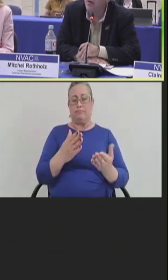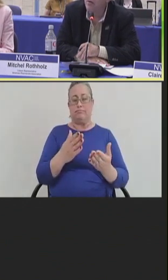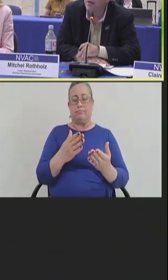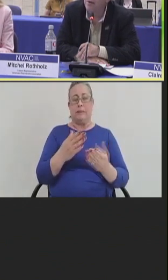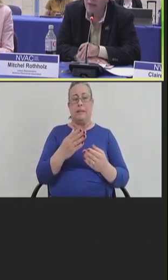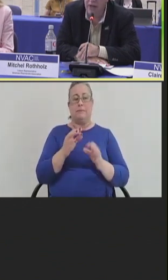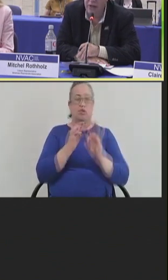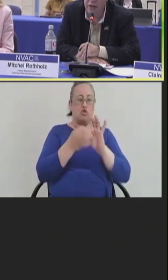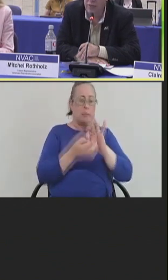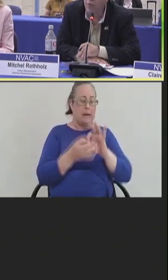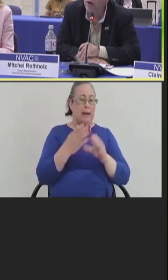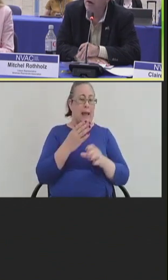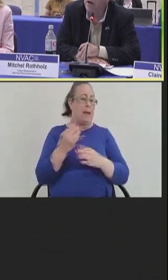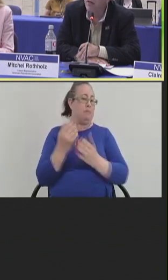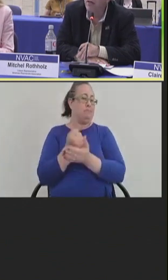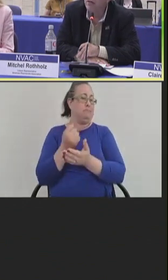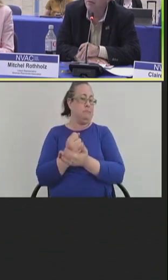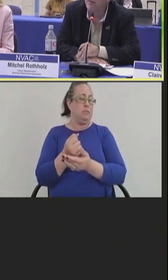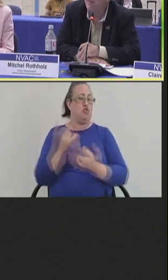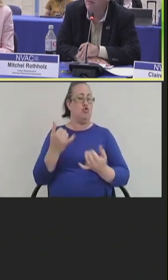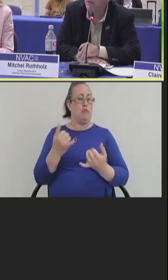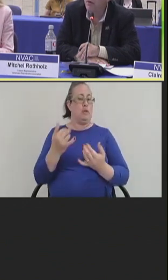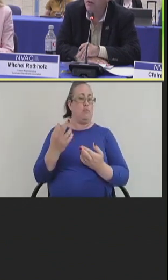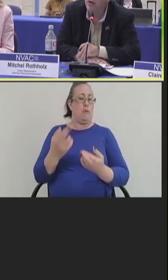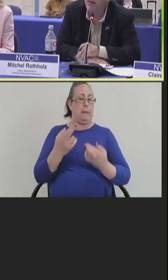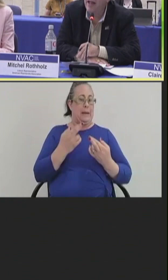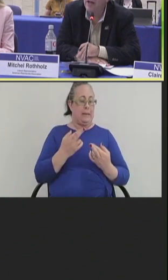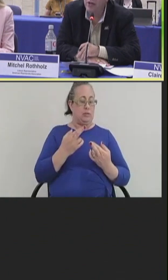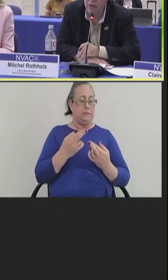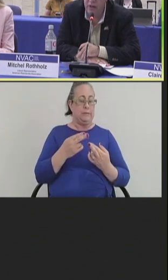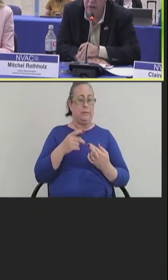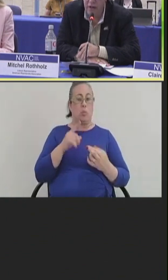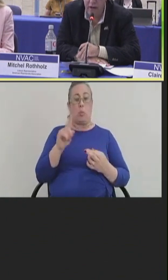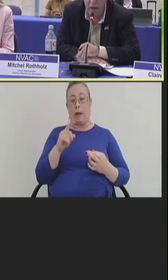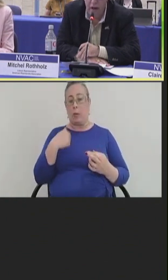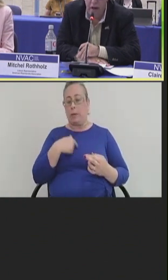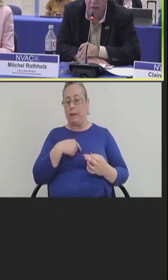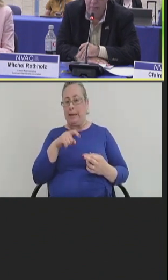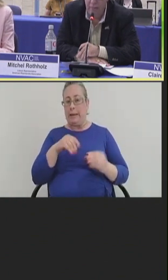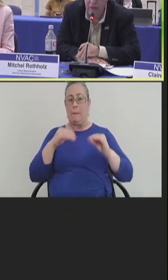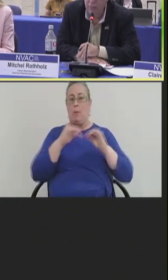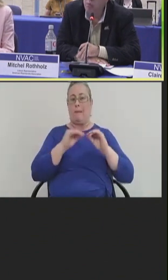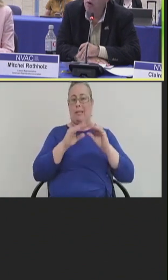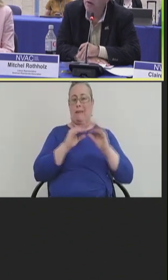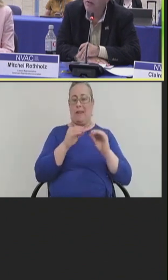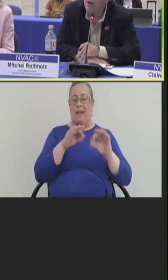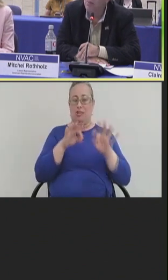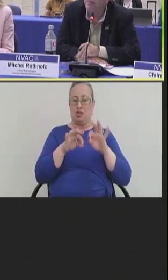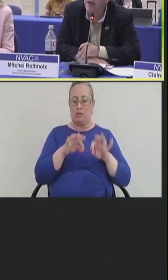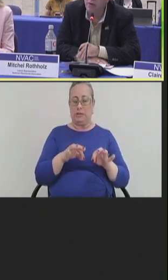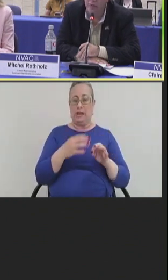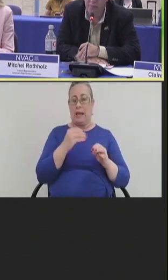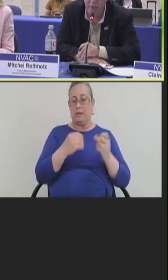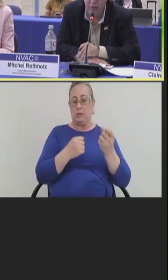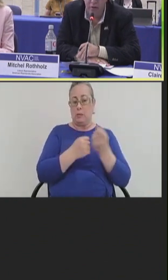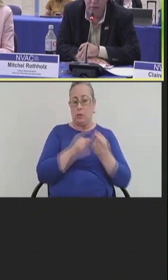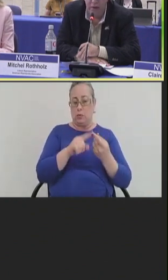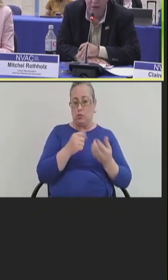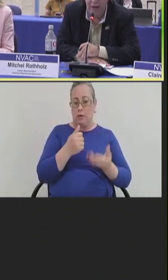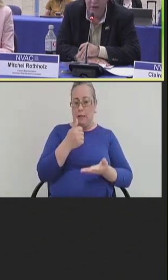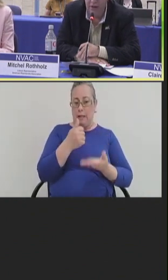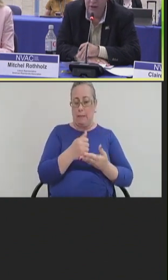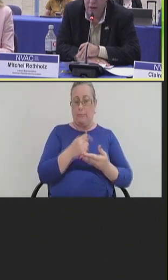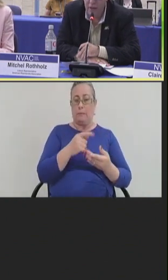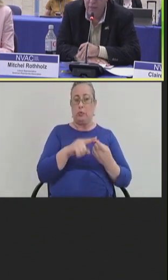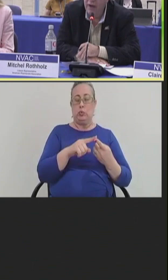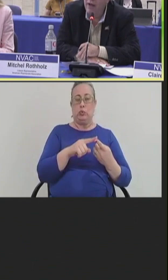current recommendations, and where there needs to be a further clarification and support to help providers implement those